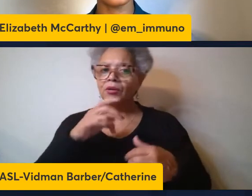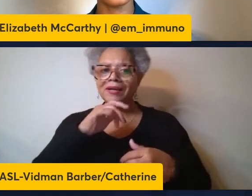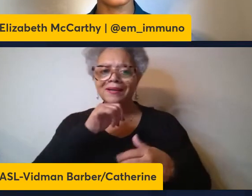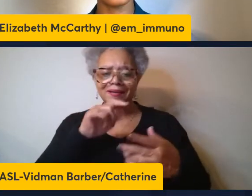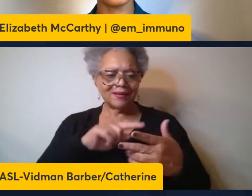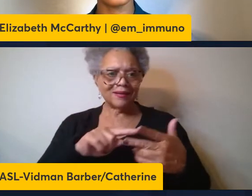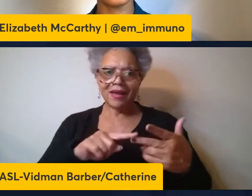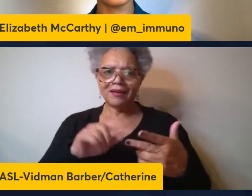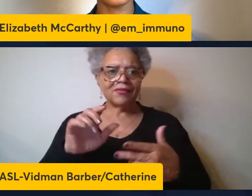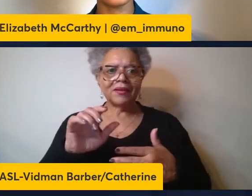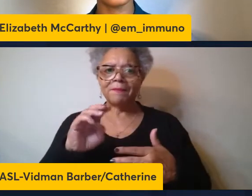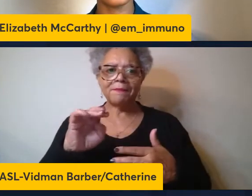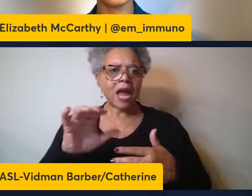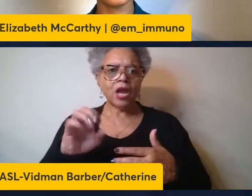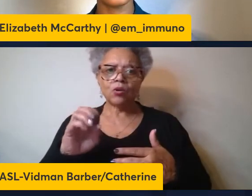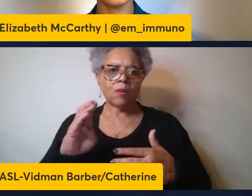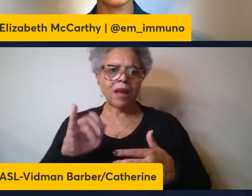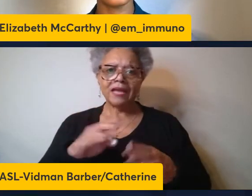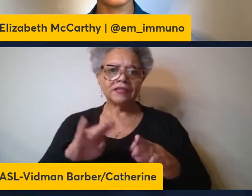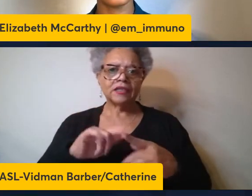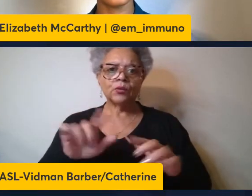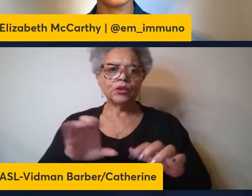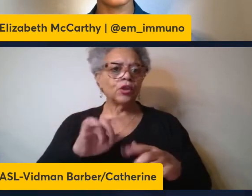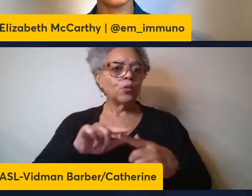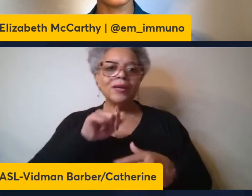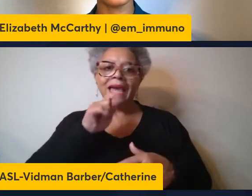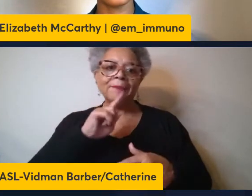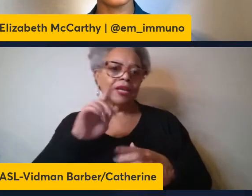I would have loved to have done were not being offered.